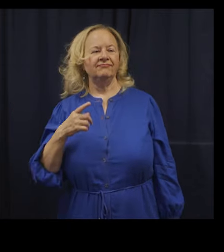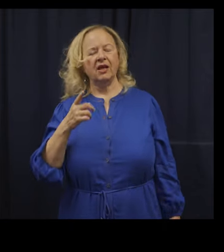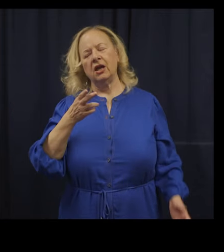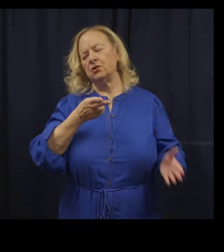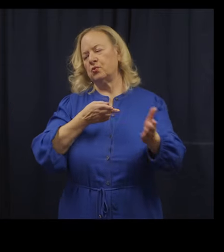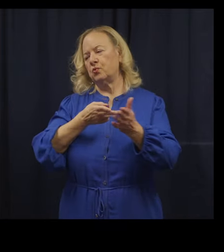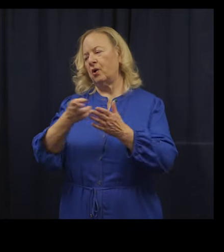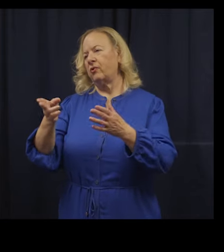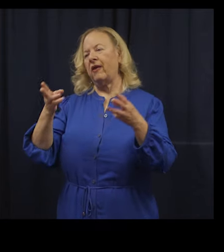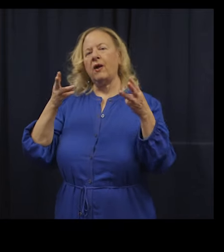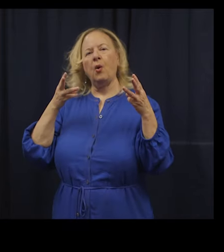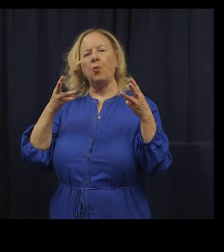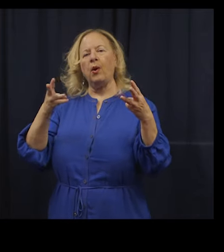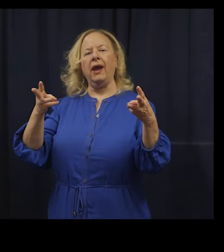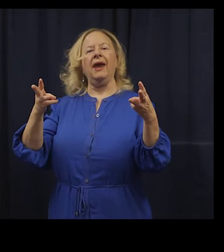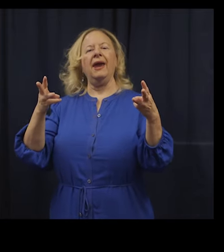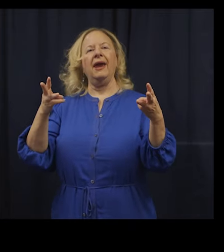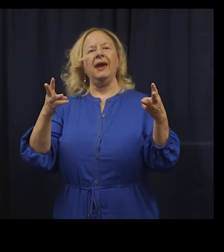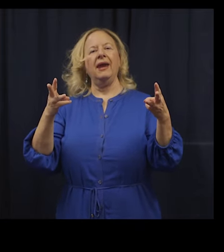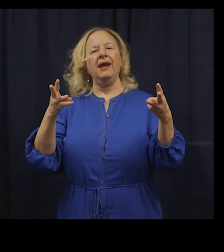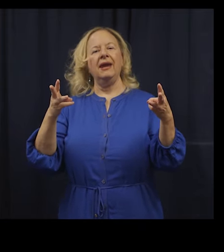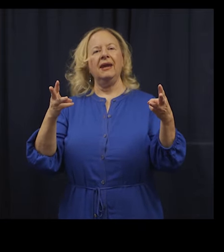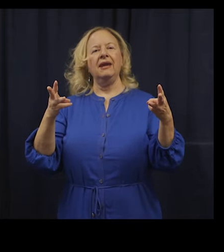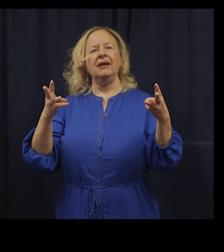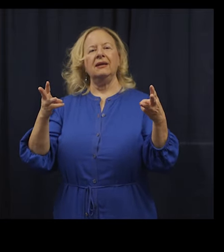truth and the